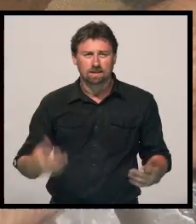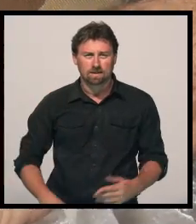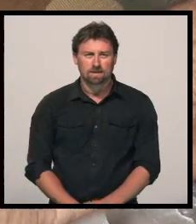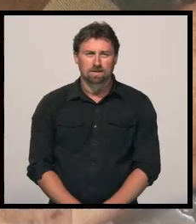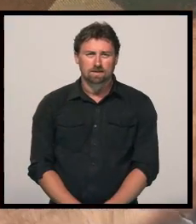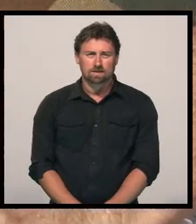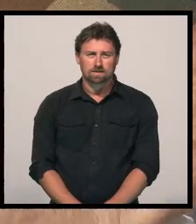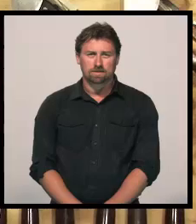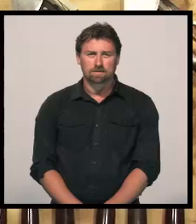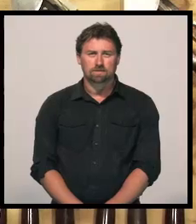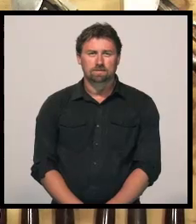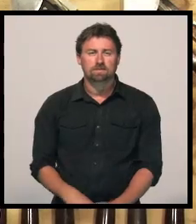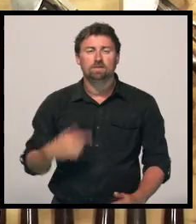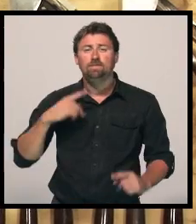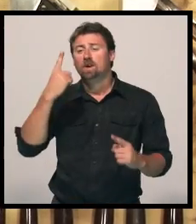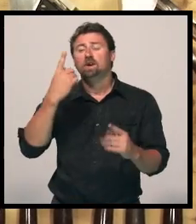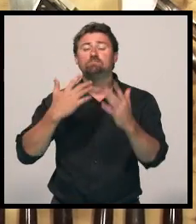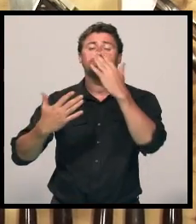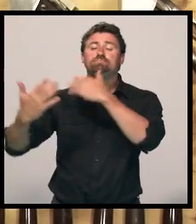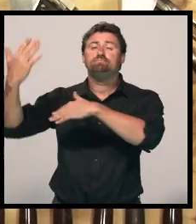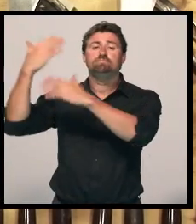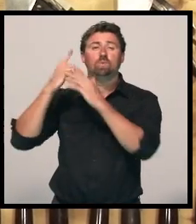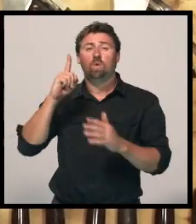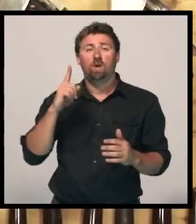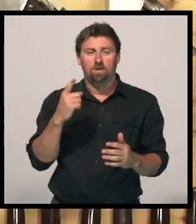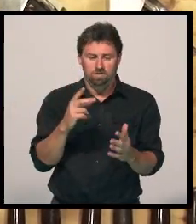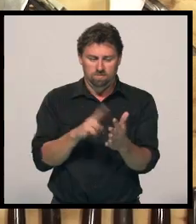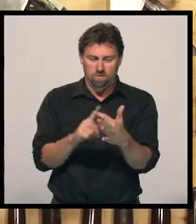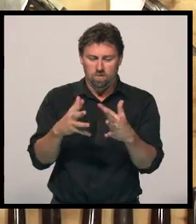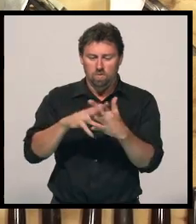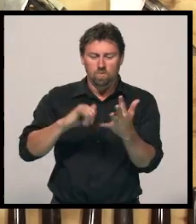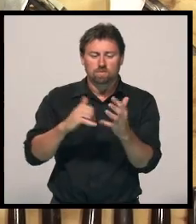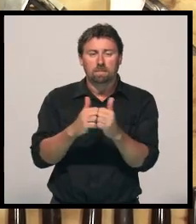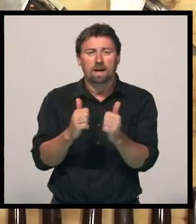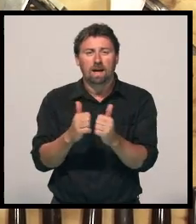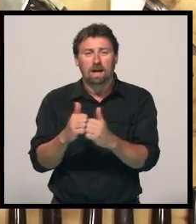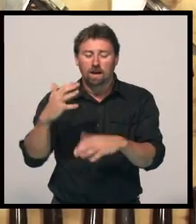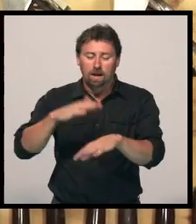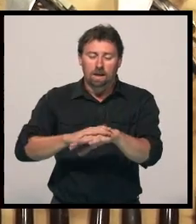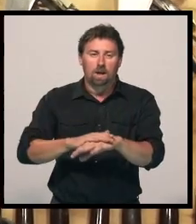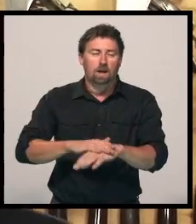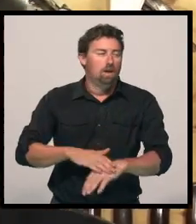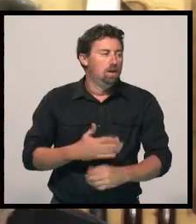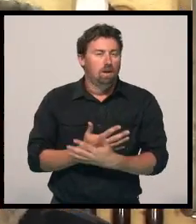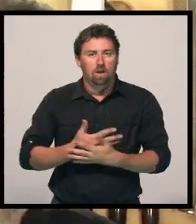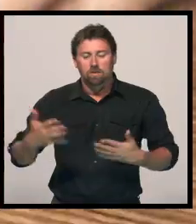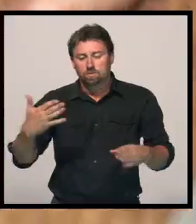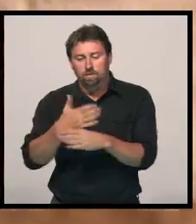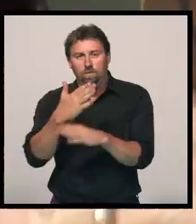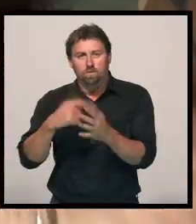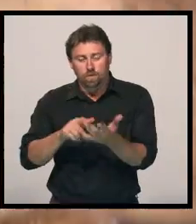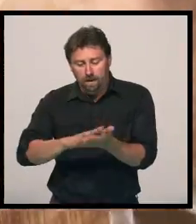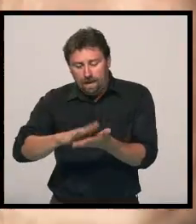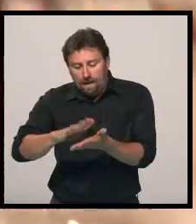You know, when I started years ago, we used newspaper and it would take you hours to clean the newspaper up. So that's the